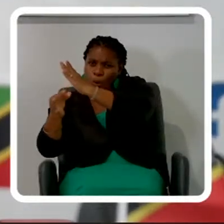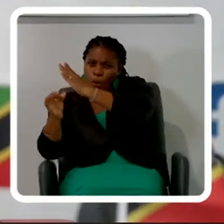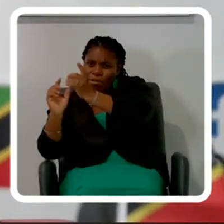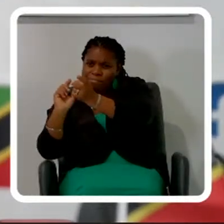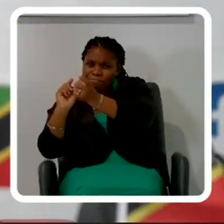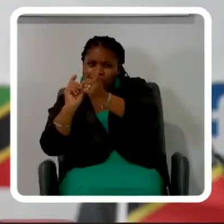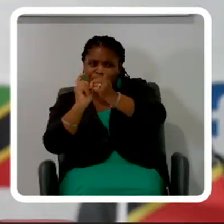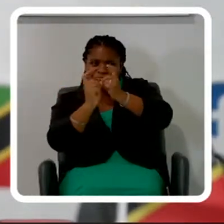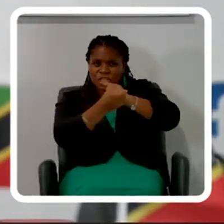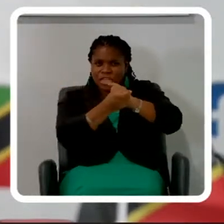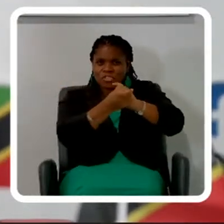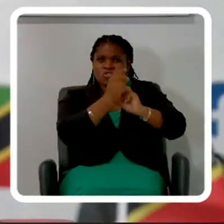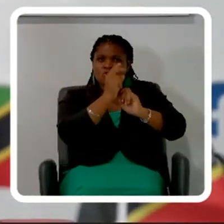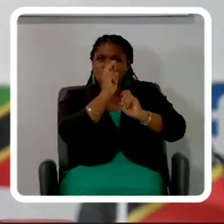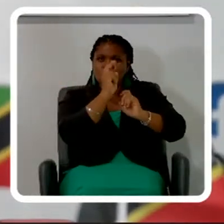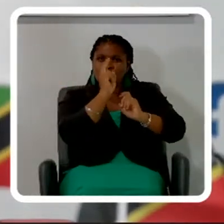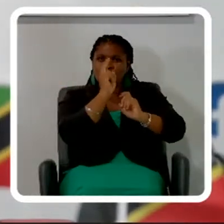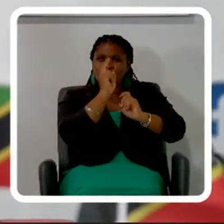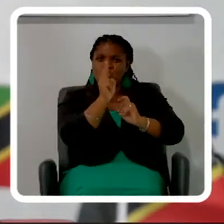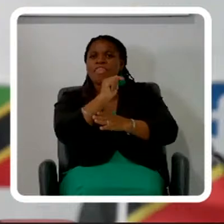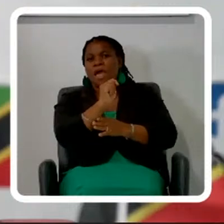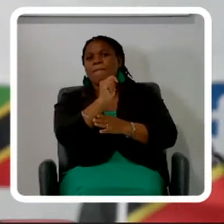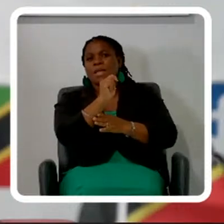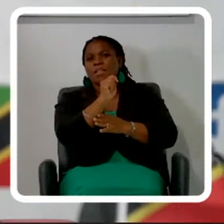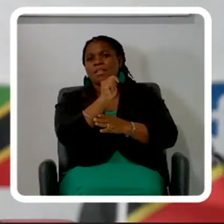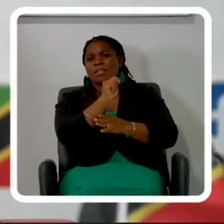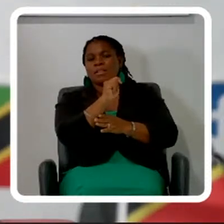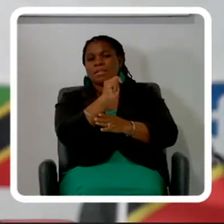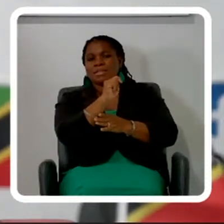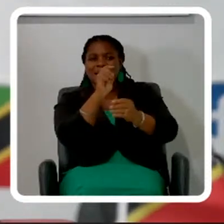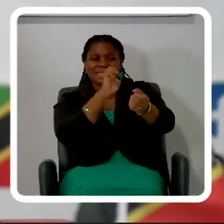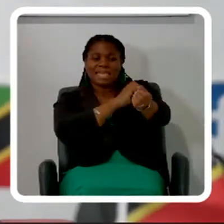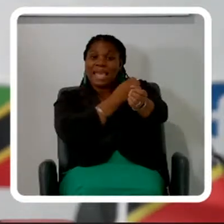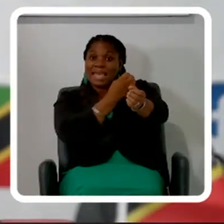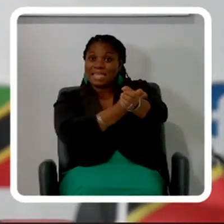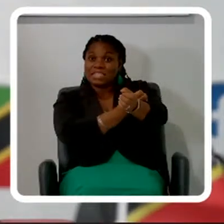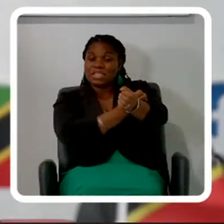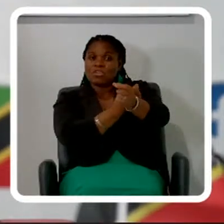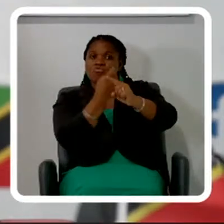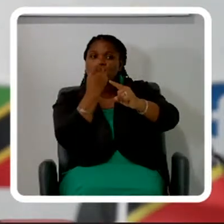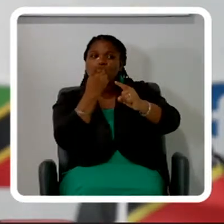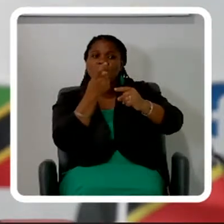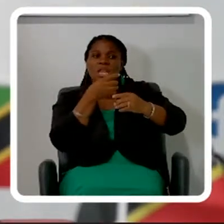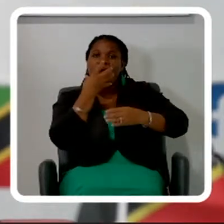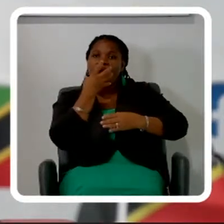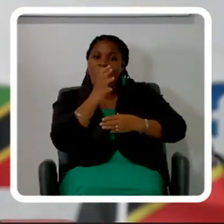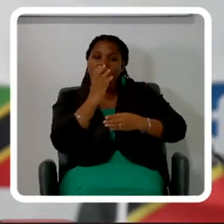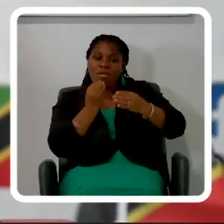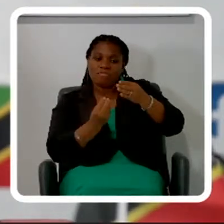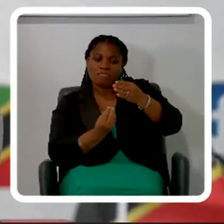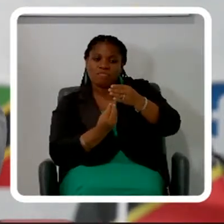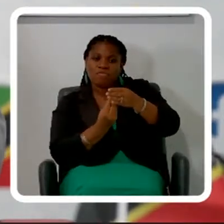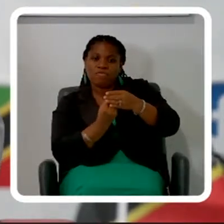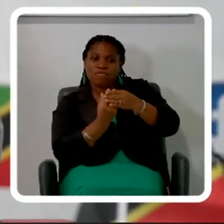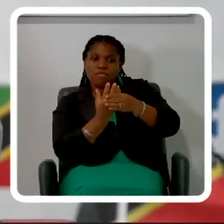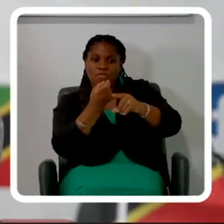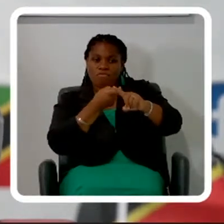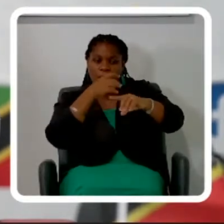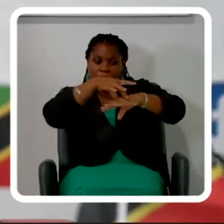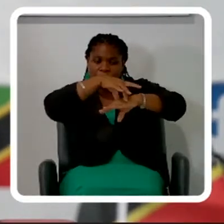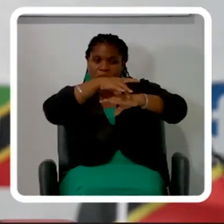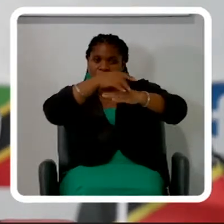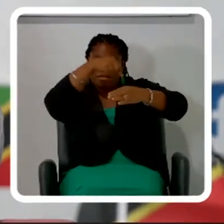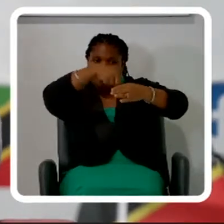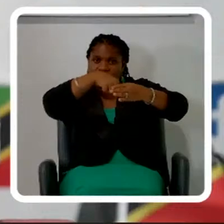are recognizing, one, we have to save the planet, but two, this is actually cheaper, safer, and it creates more predictability